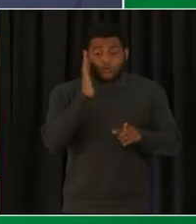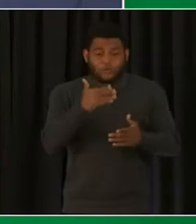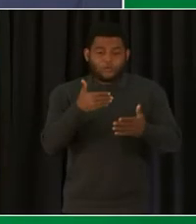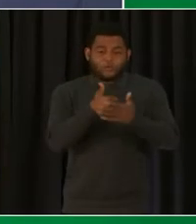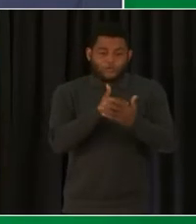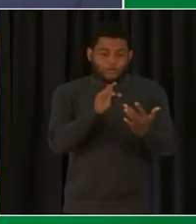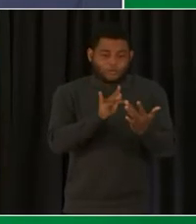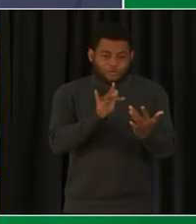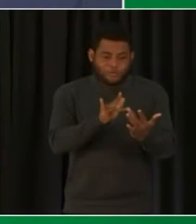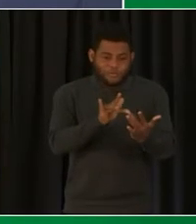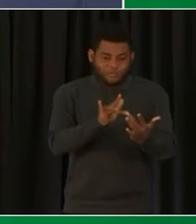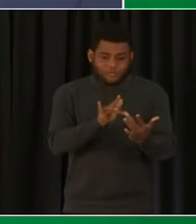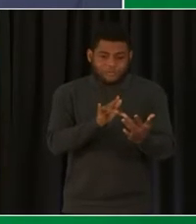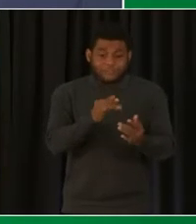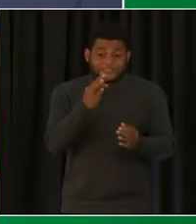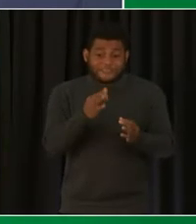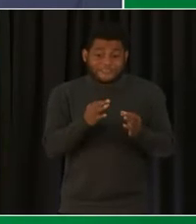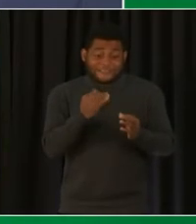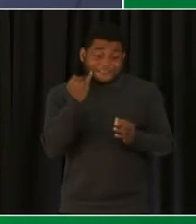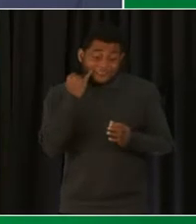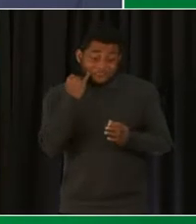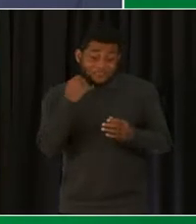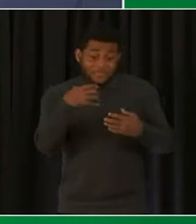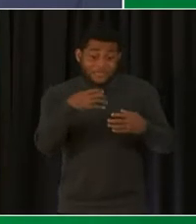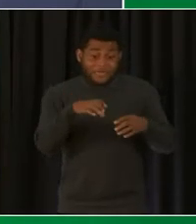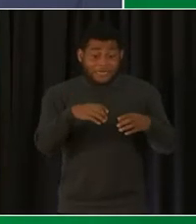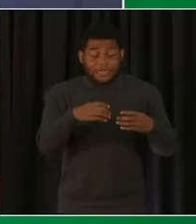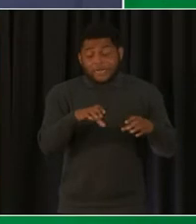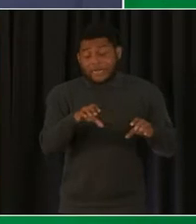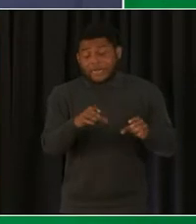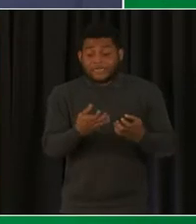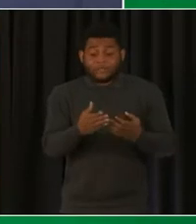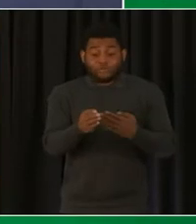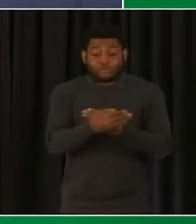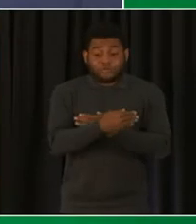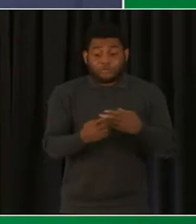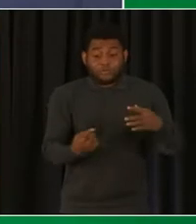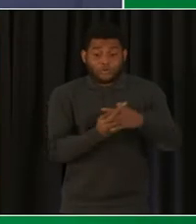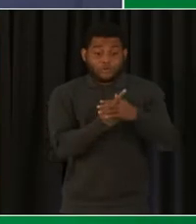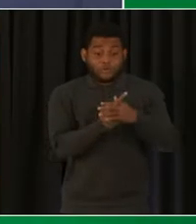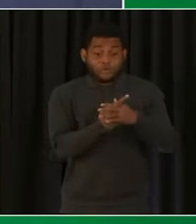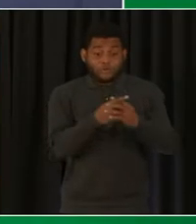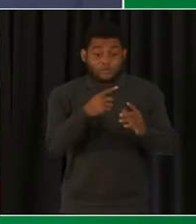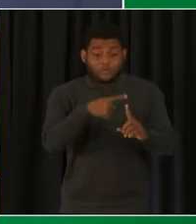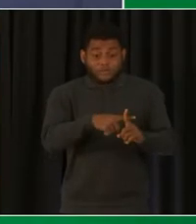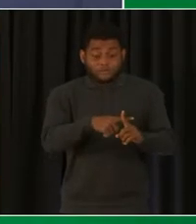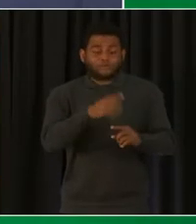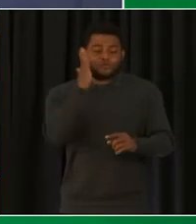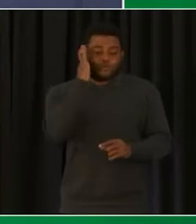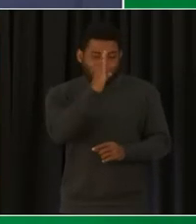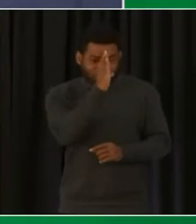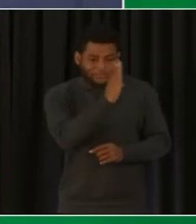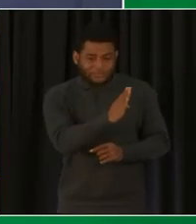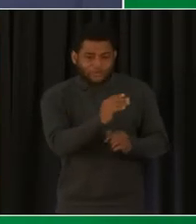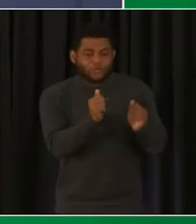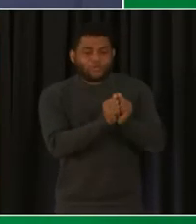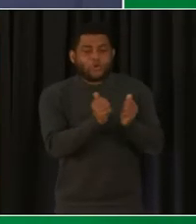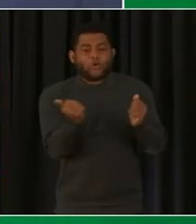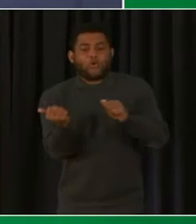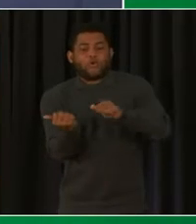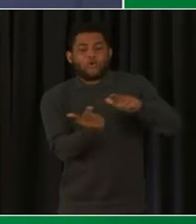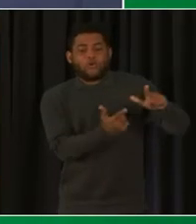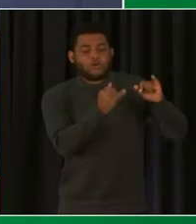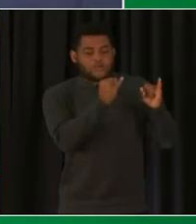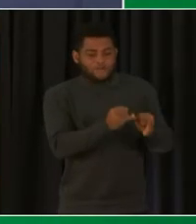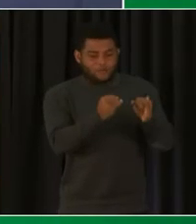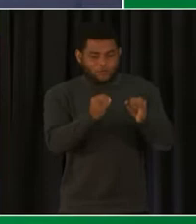contacts. And then if it's a classroom case, we also communicate directly to those individuals in the classroom. So I'm